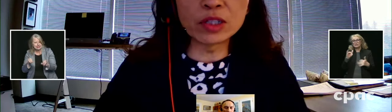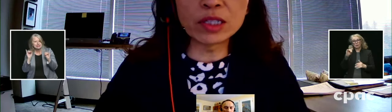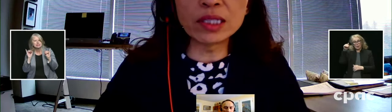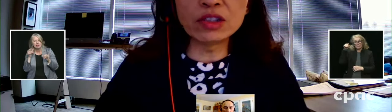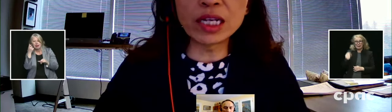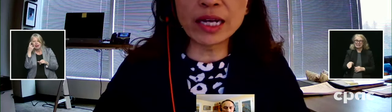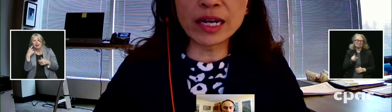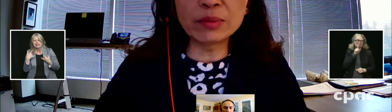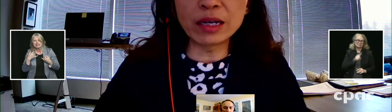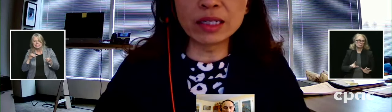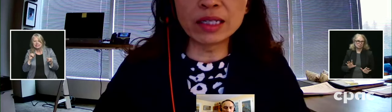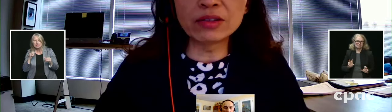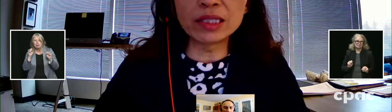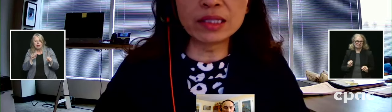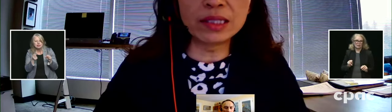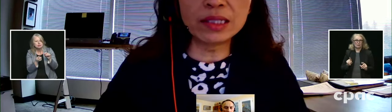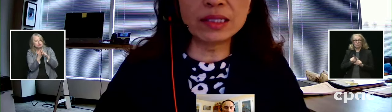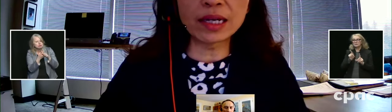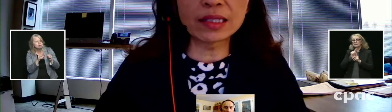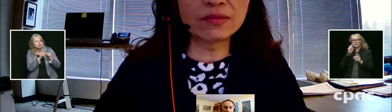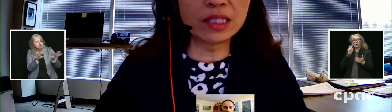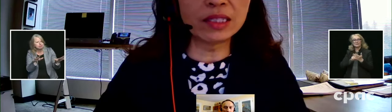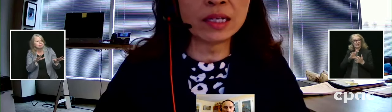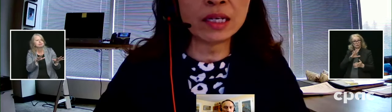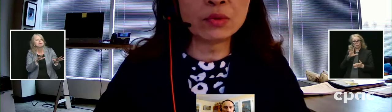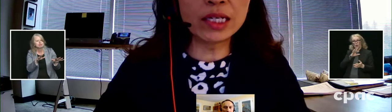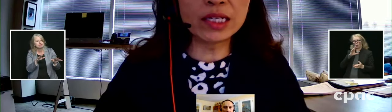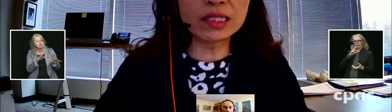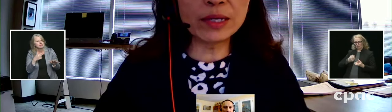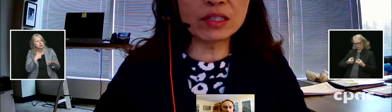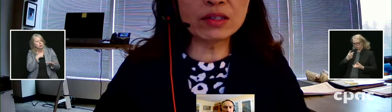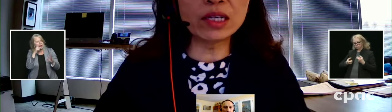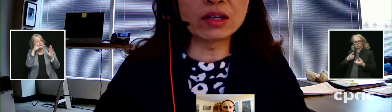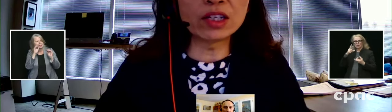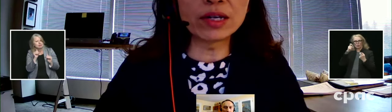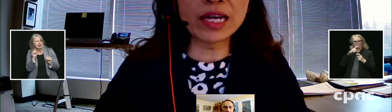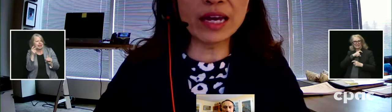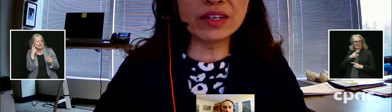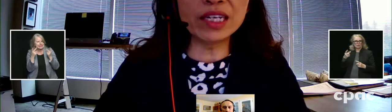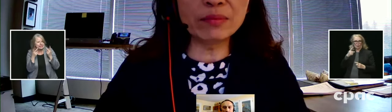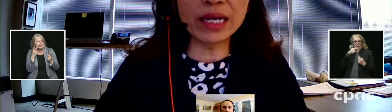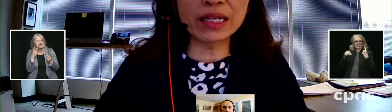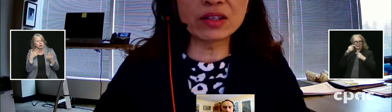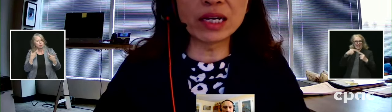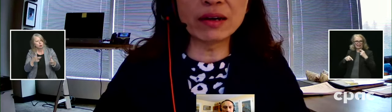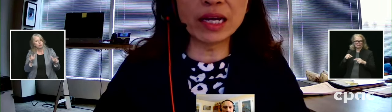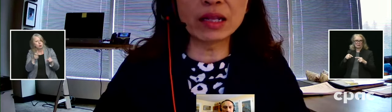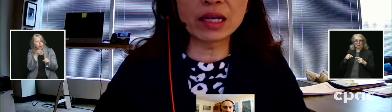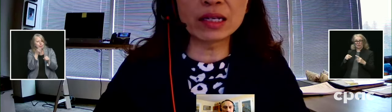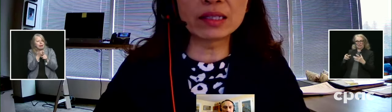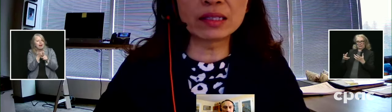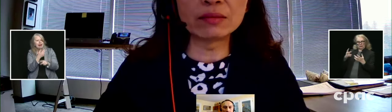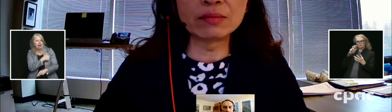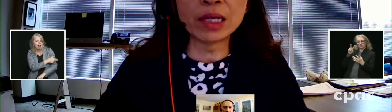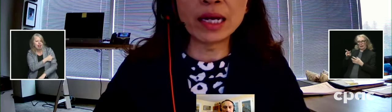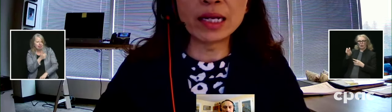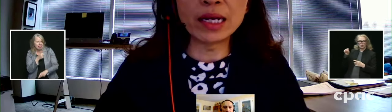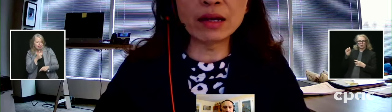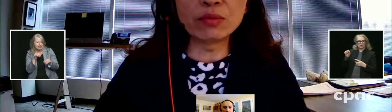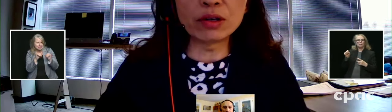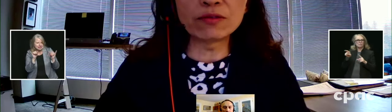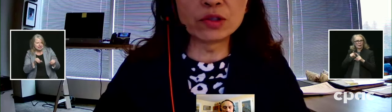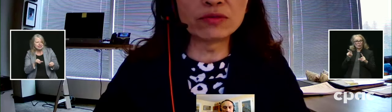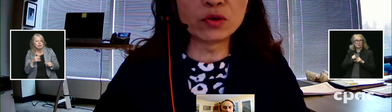will continue to lag behind increased disease activity, we can expect to see ongoing heavy impacts on our healthcare system and